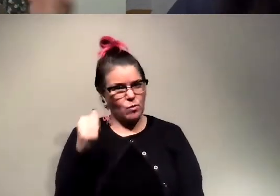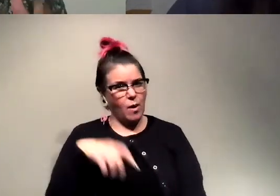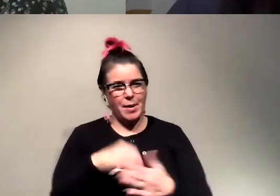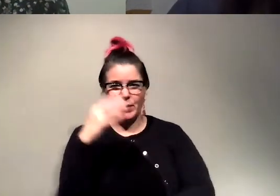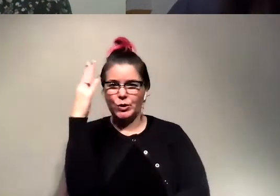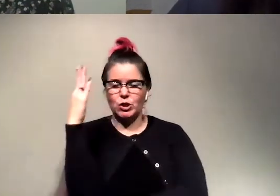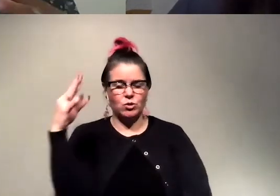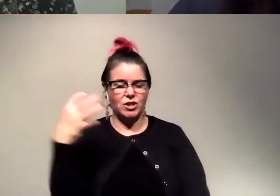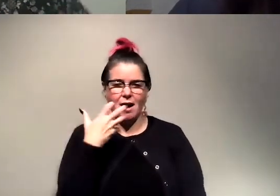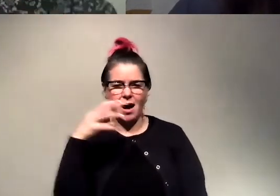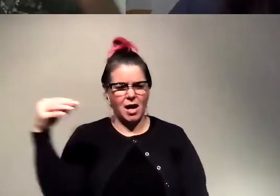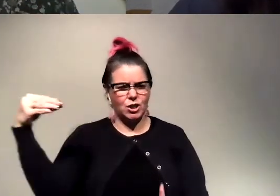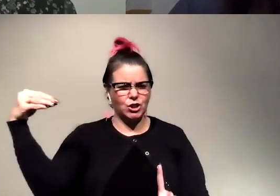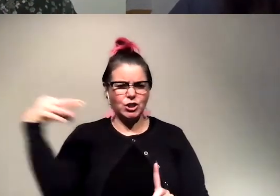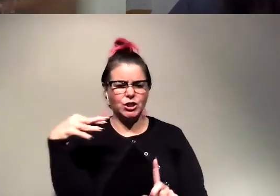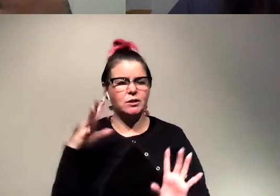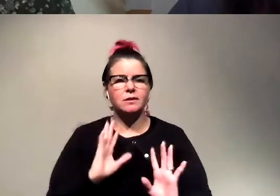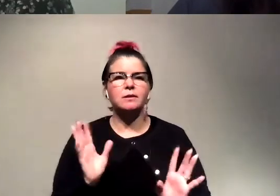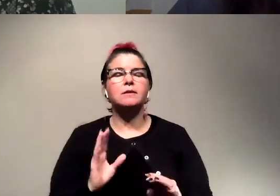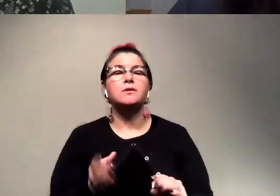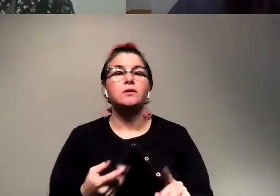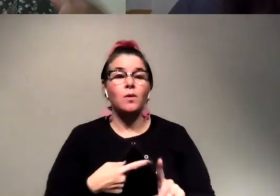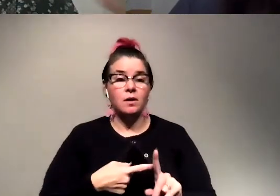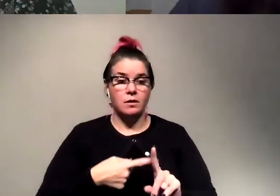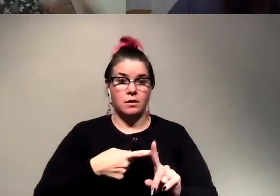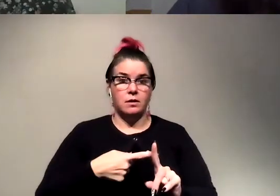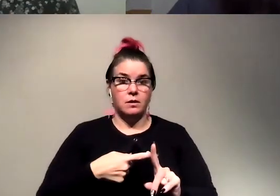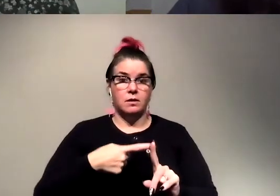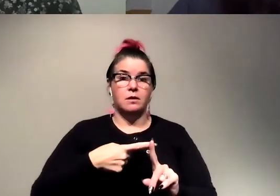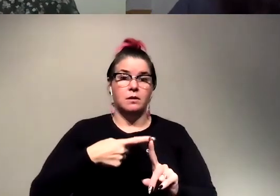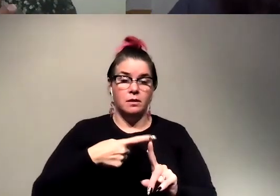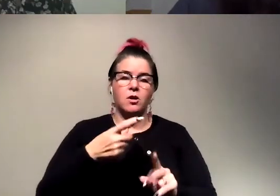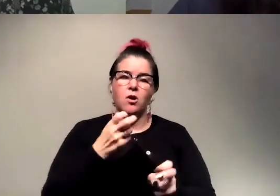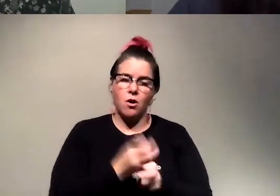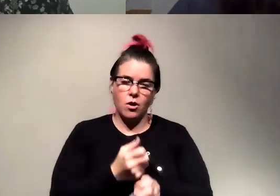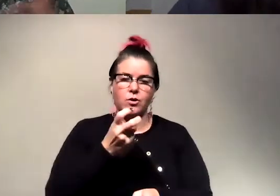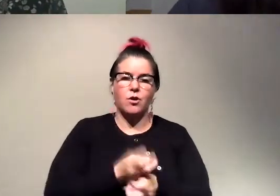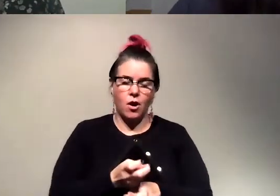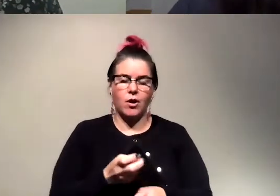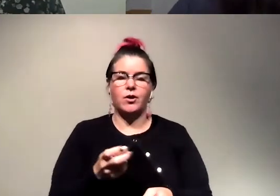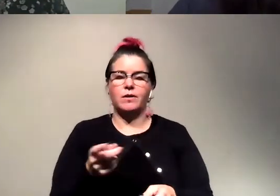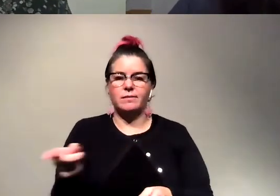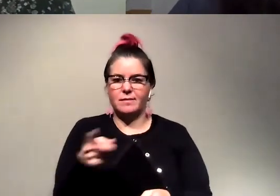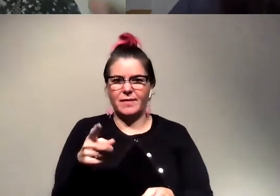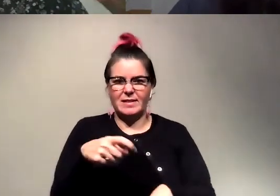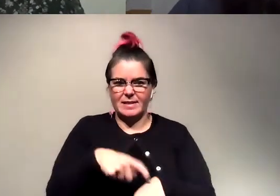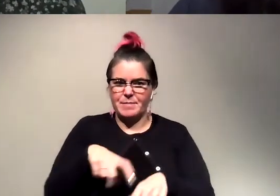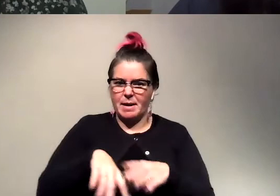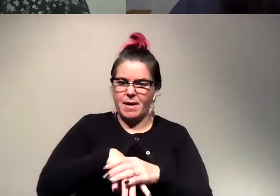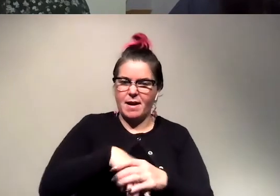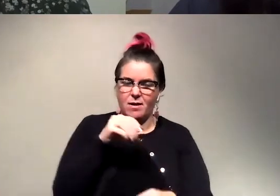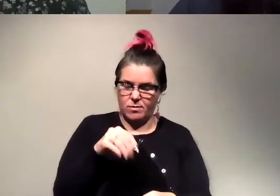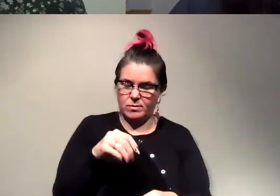too hot for them. The increasing temperatures is making it harder for them to have times when they can come out, especially